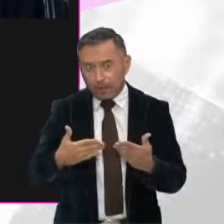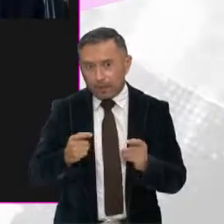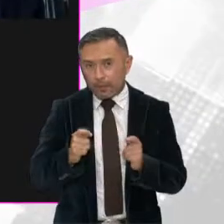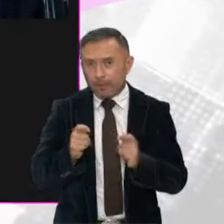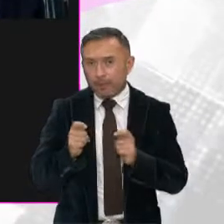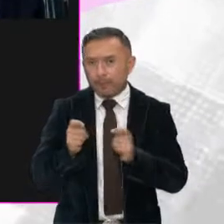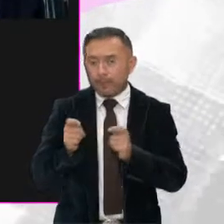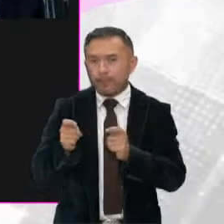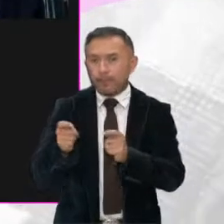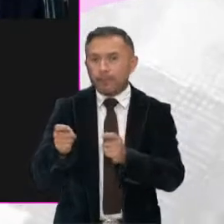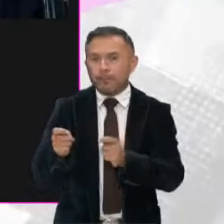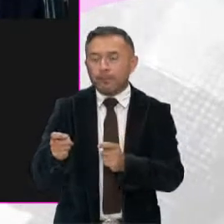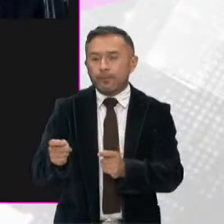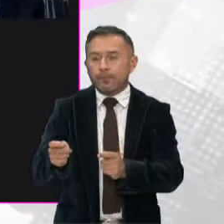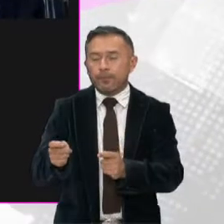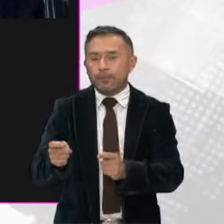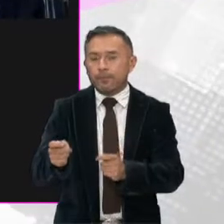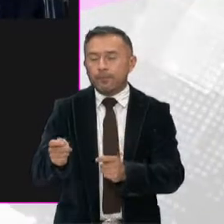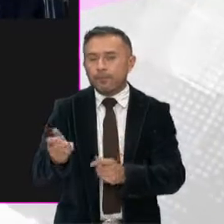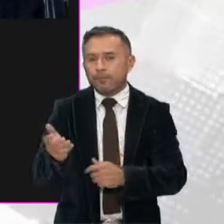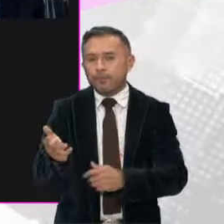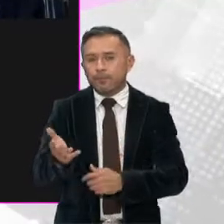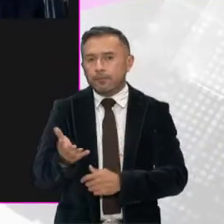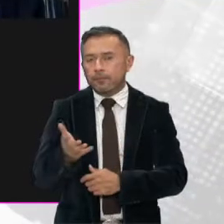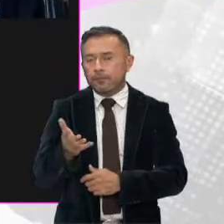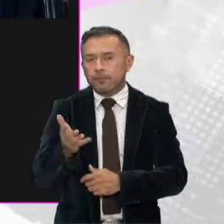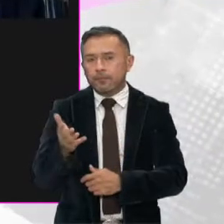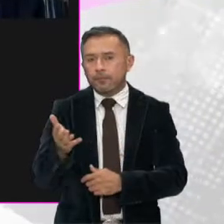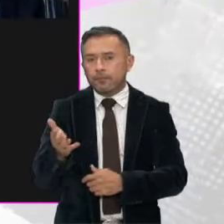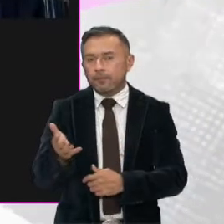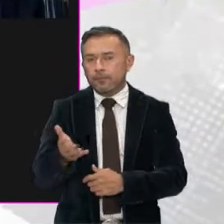give the floor to